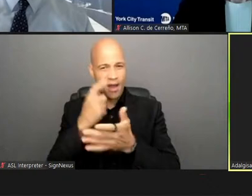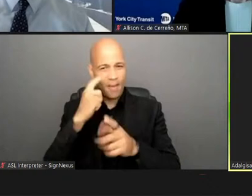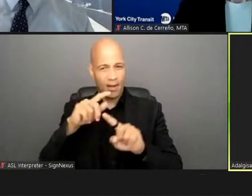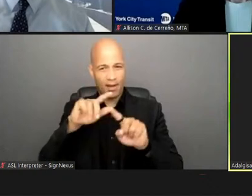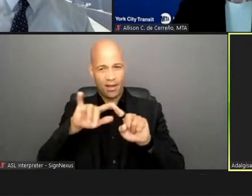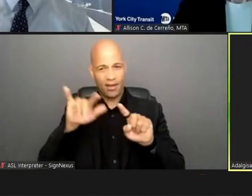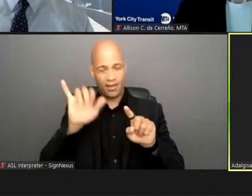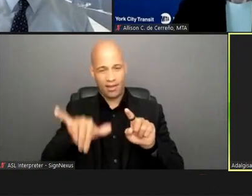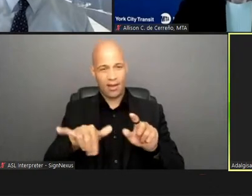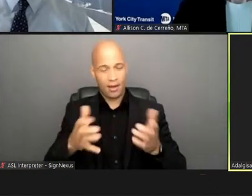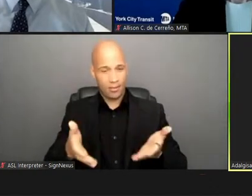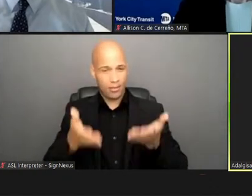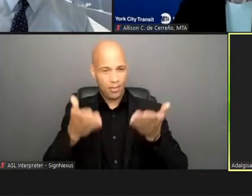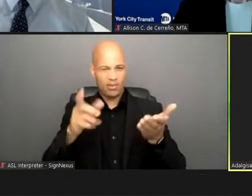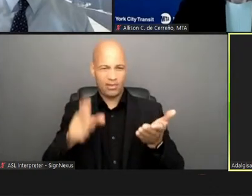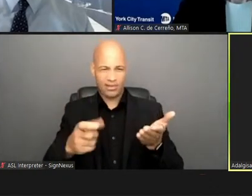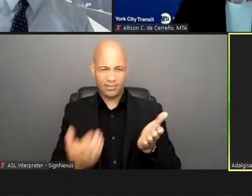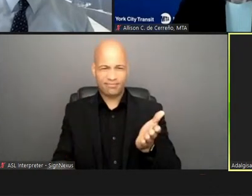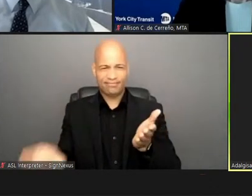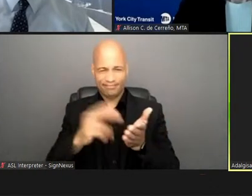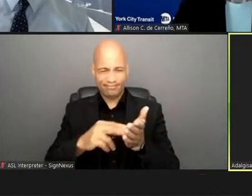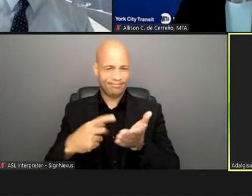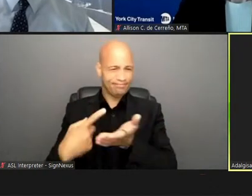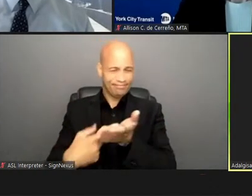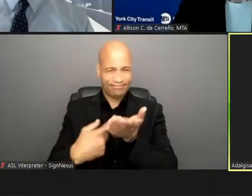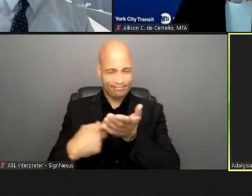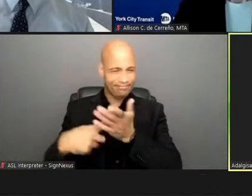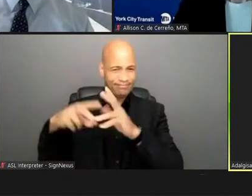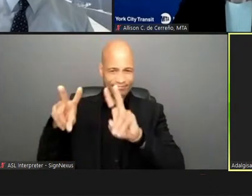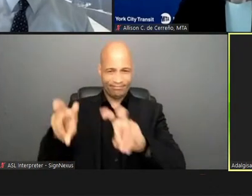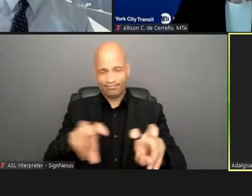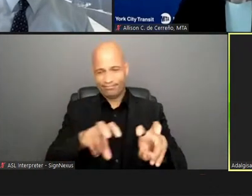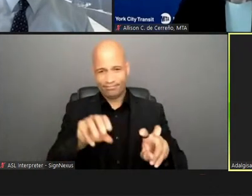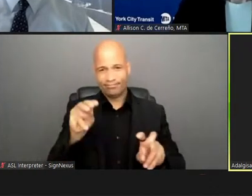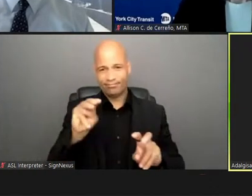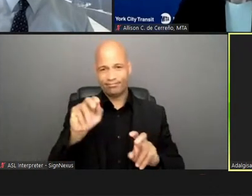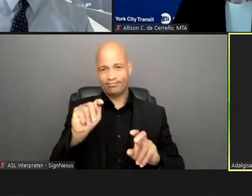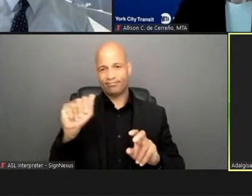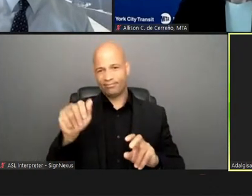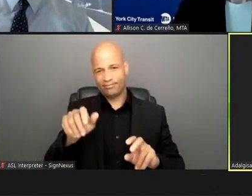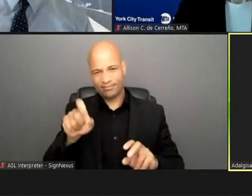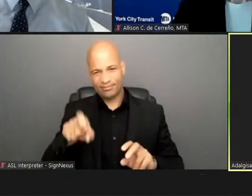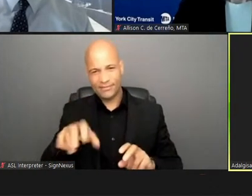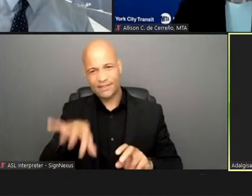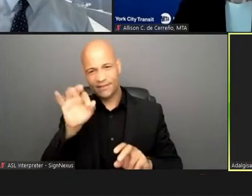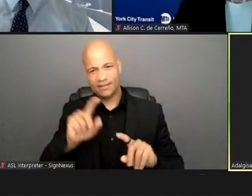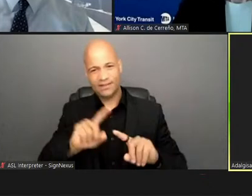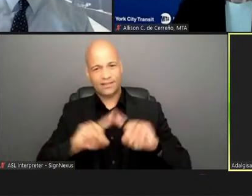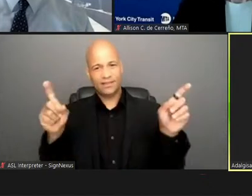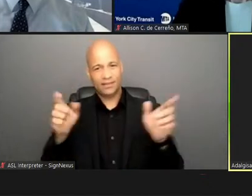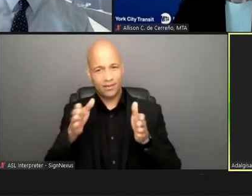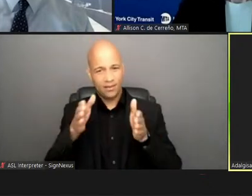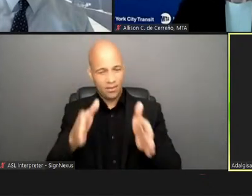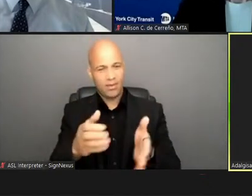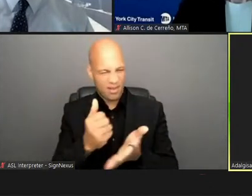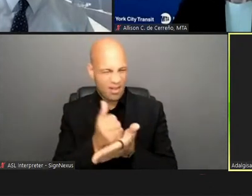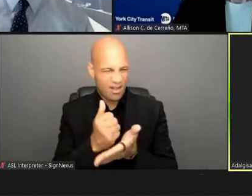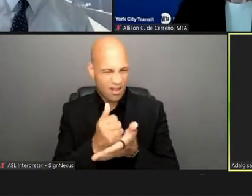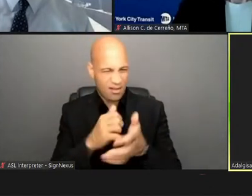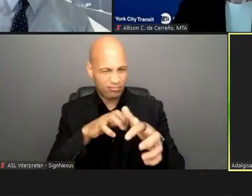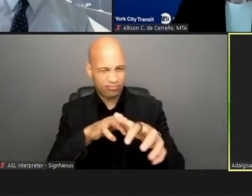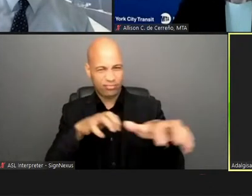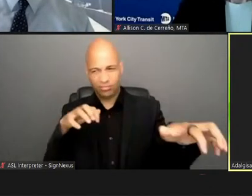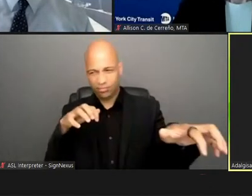reevaluated and the NTA needs to find a different way to help the congestion